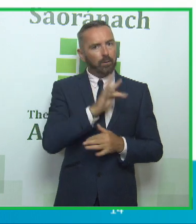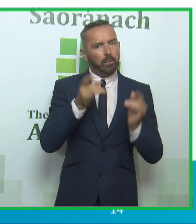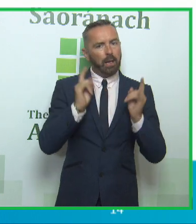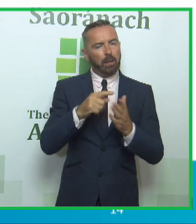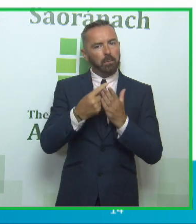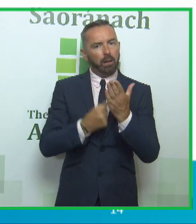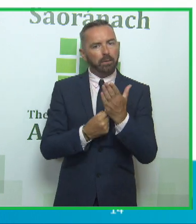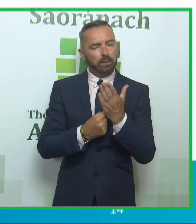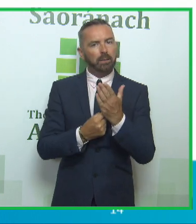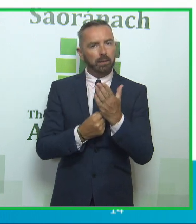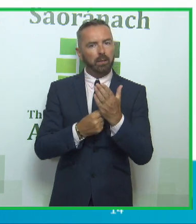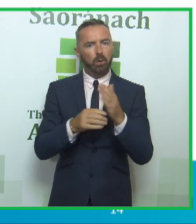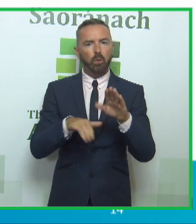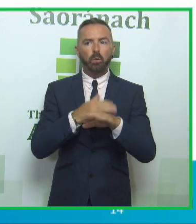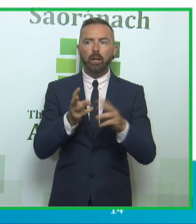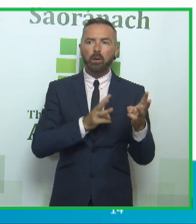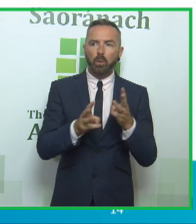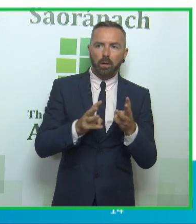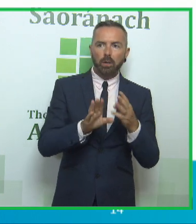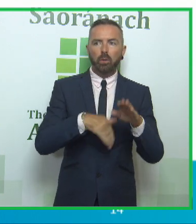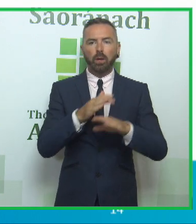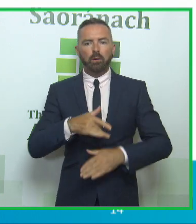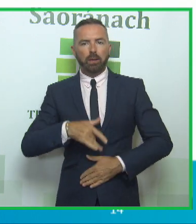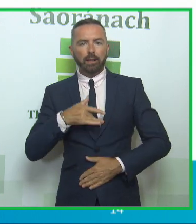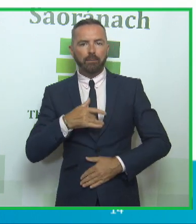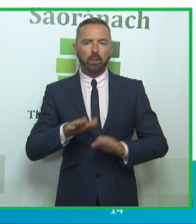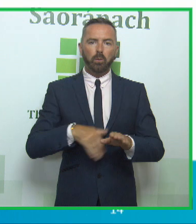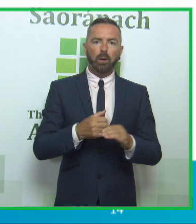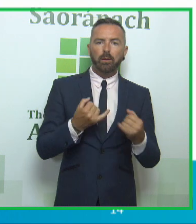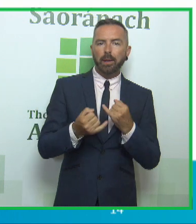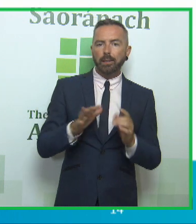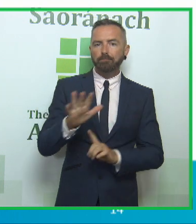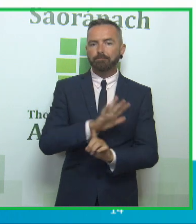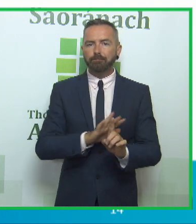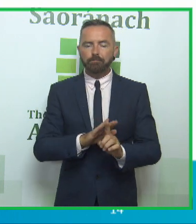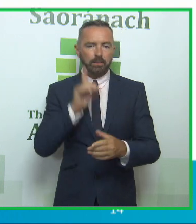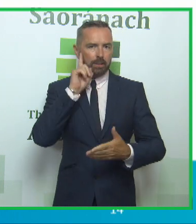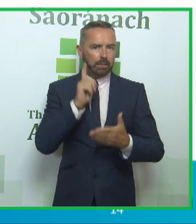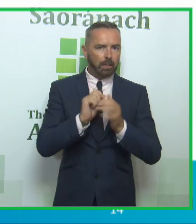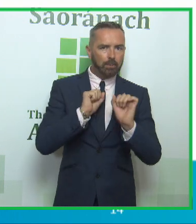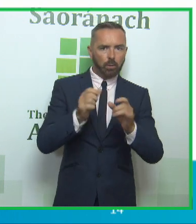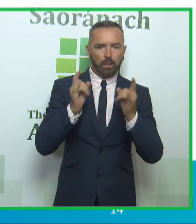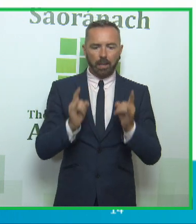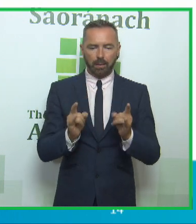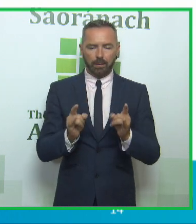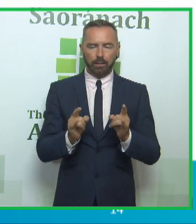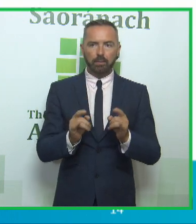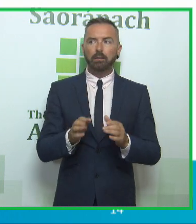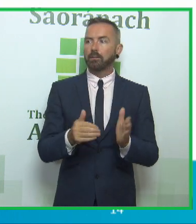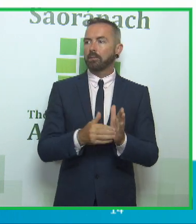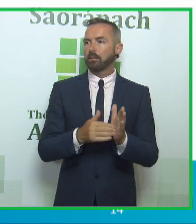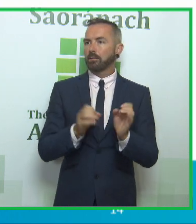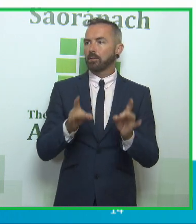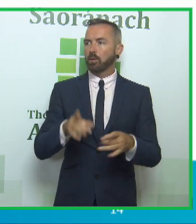policy, that where we work, where we live, and where we play determines our health. And it certainly determines our